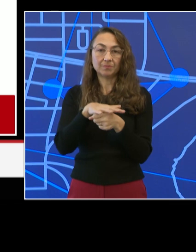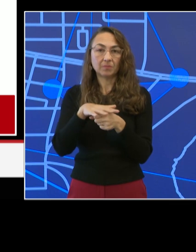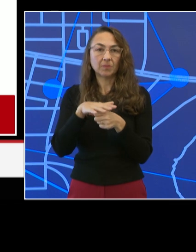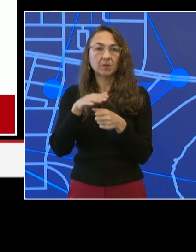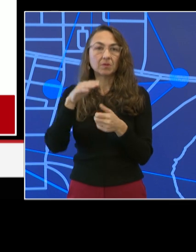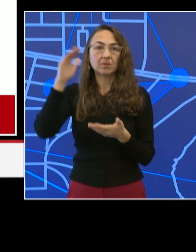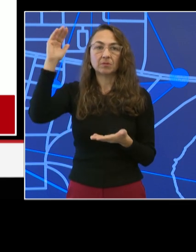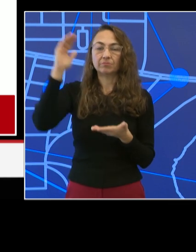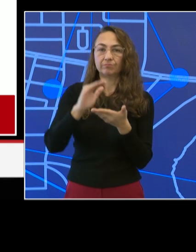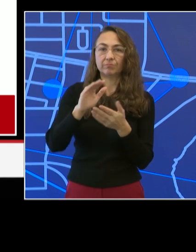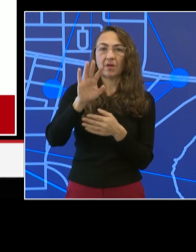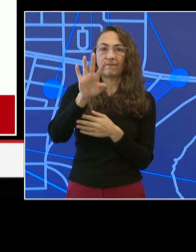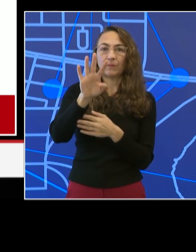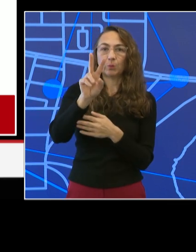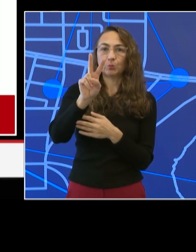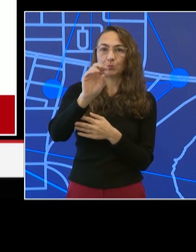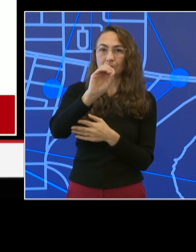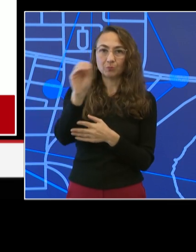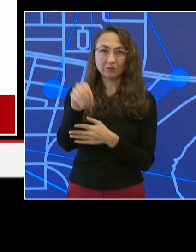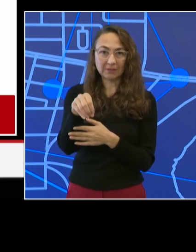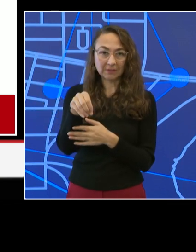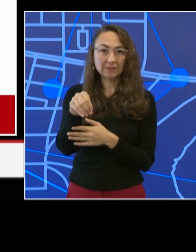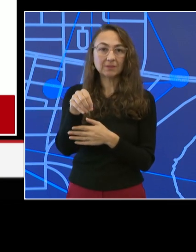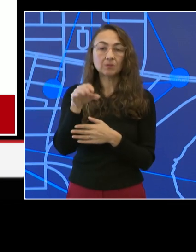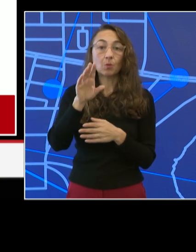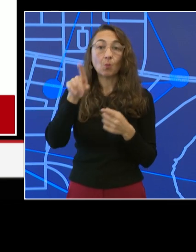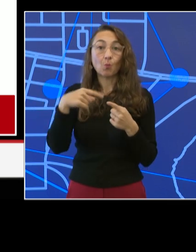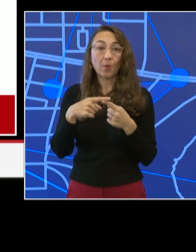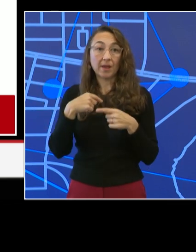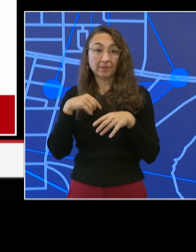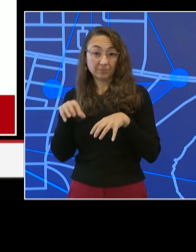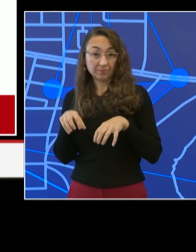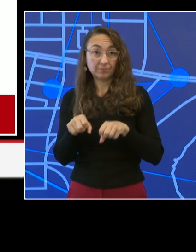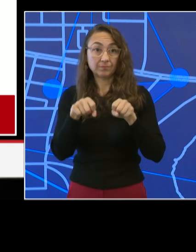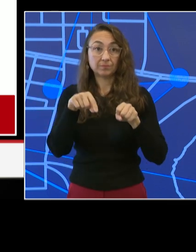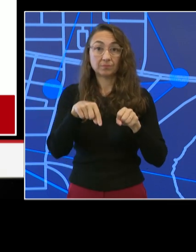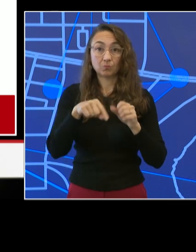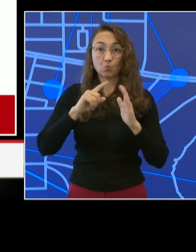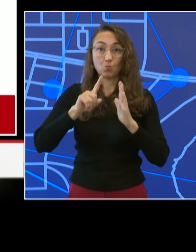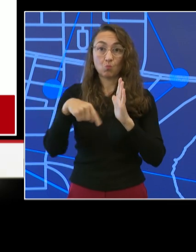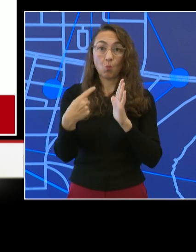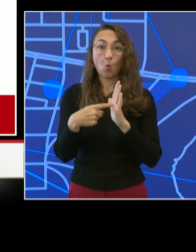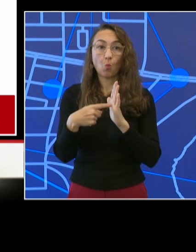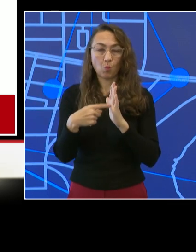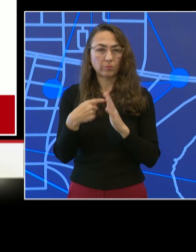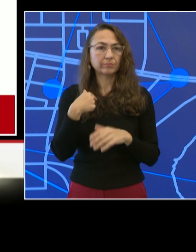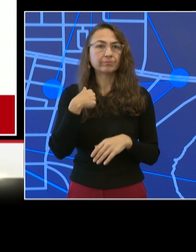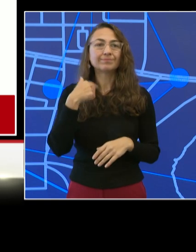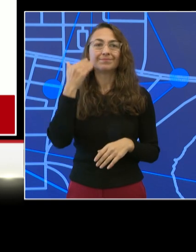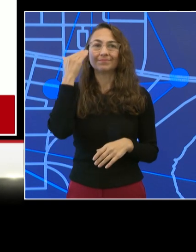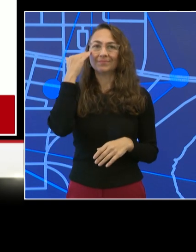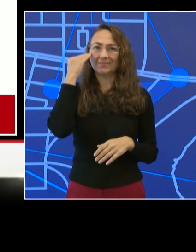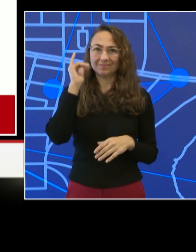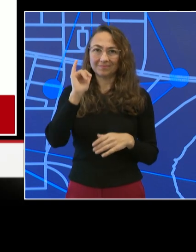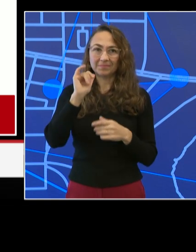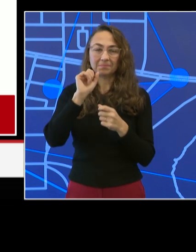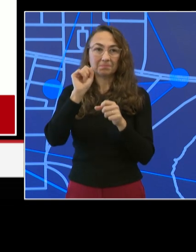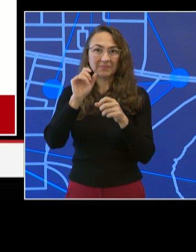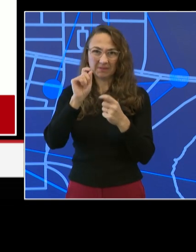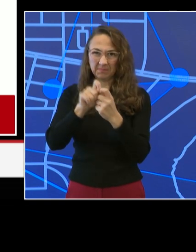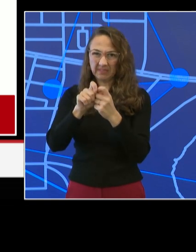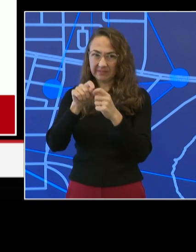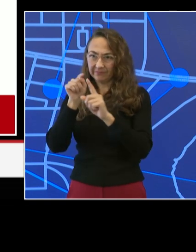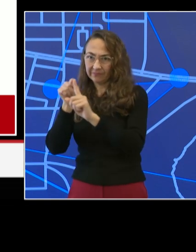and look at our data, analyze a lot of our policies also that were a part of what we were seeing